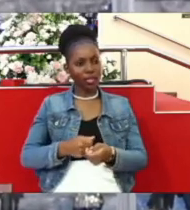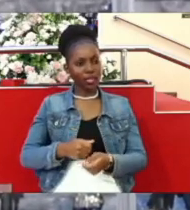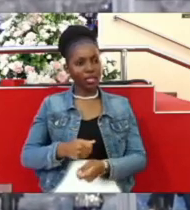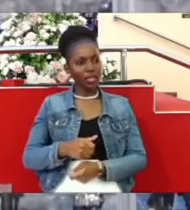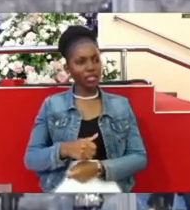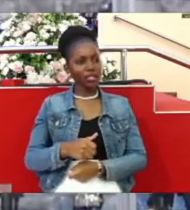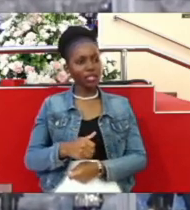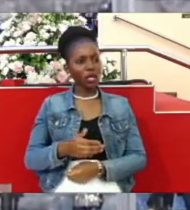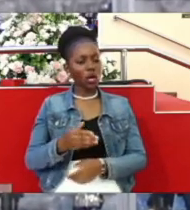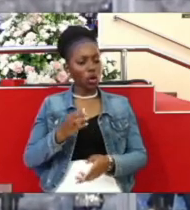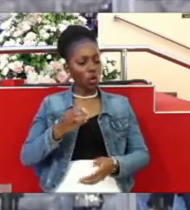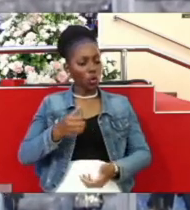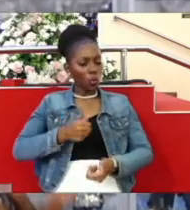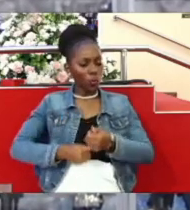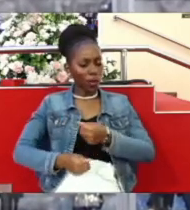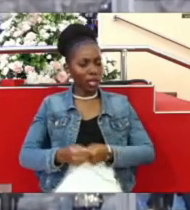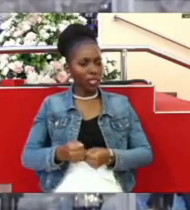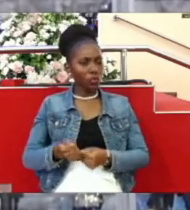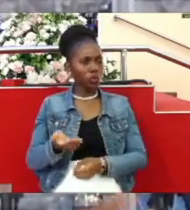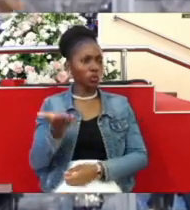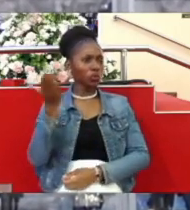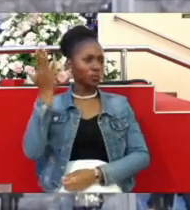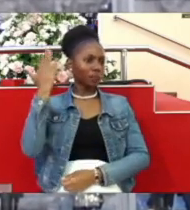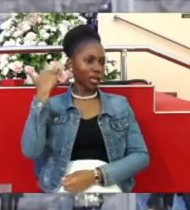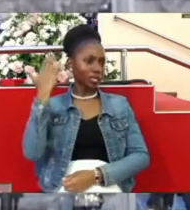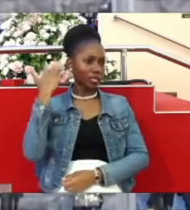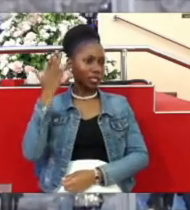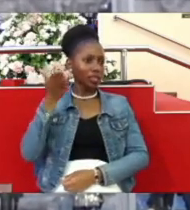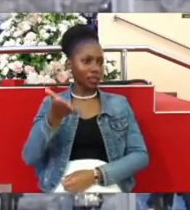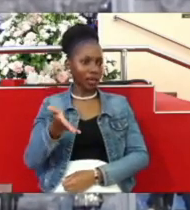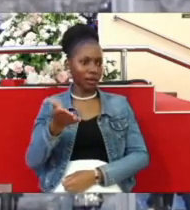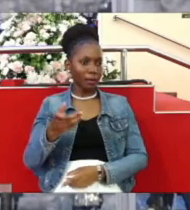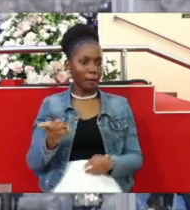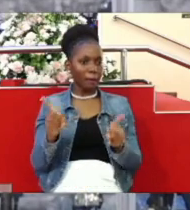to redig so that the water will start coming out again.